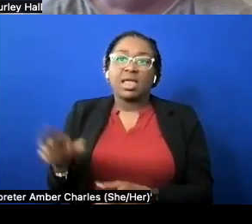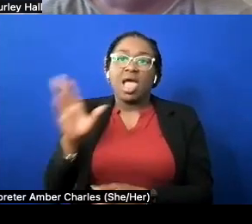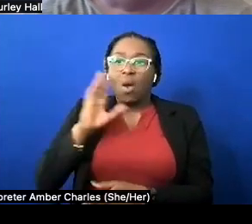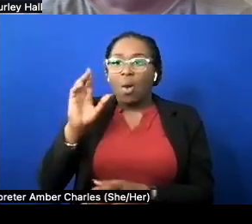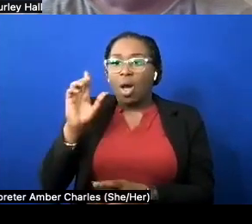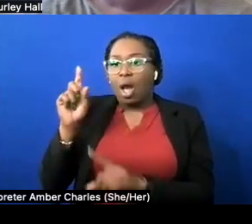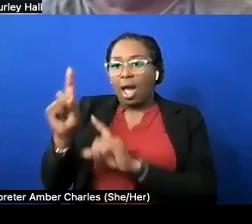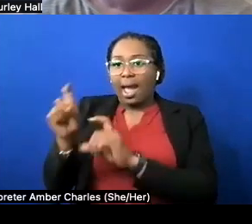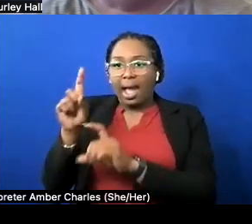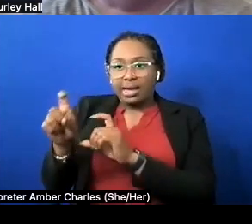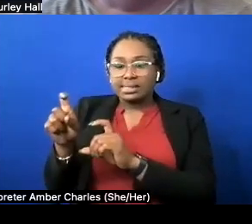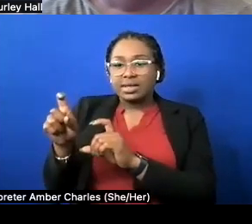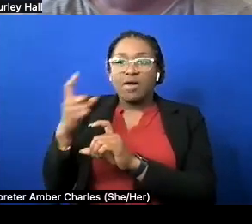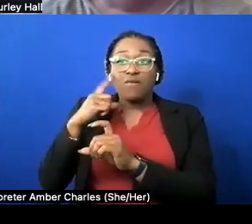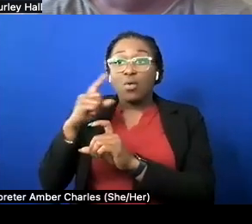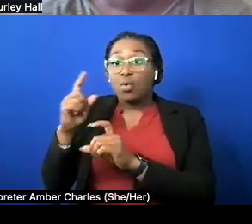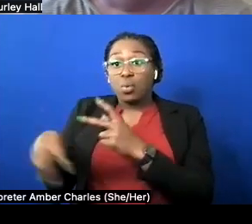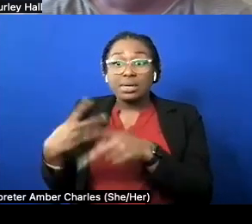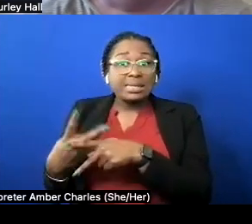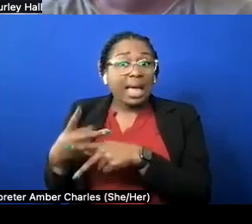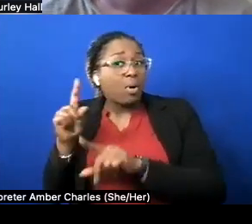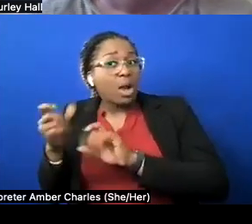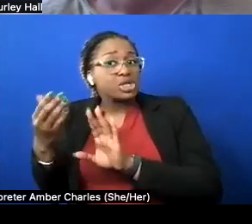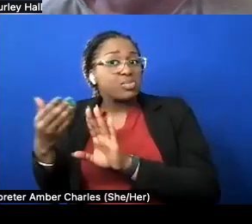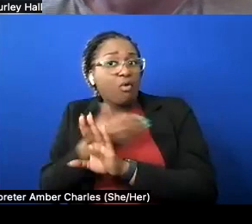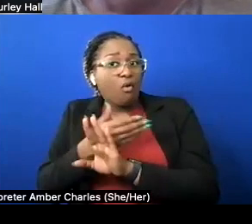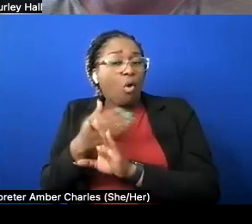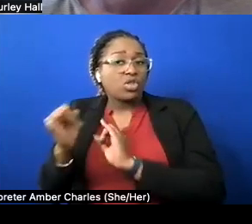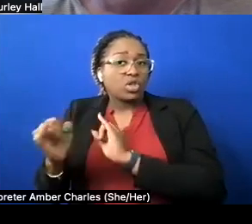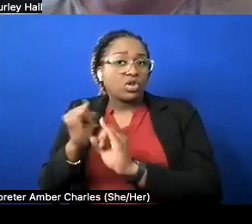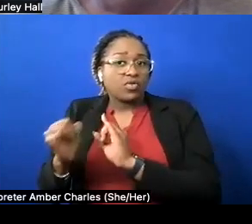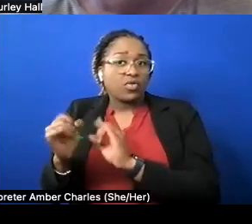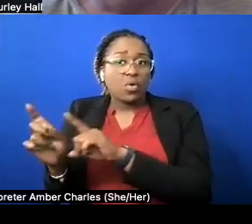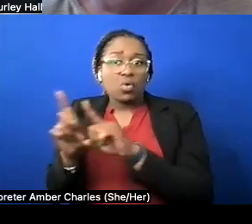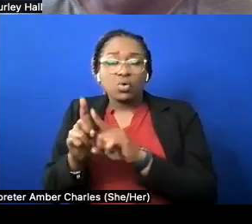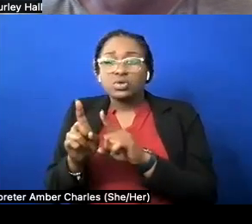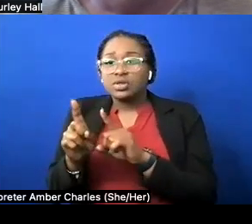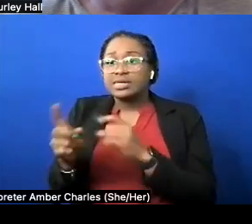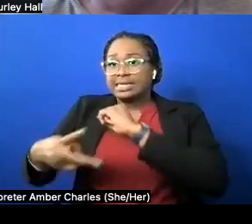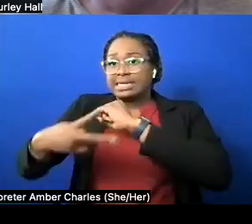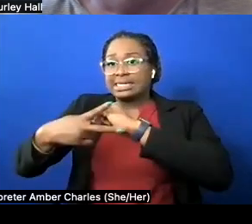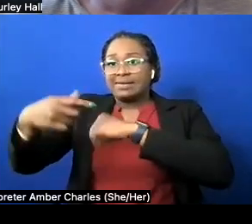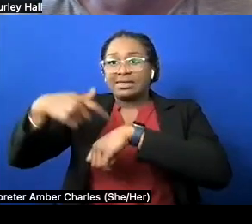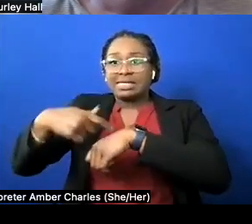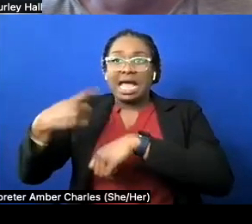before an interview. It looks like also carving out time and space to recover